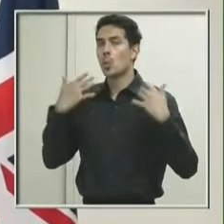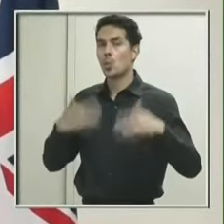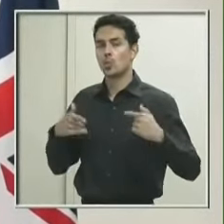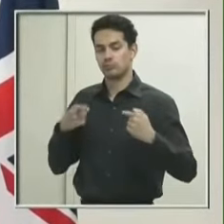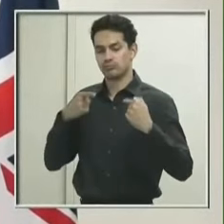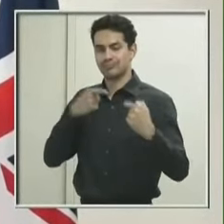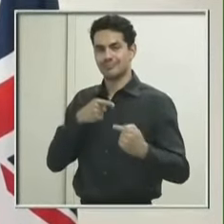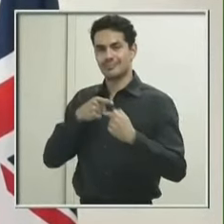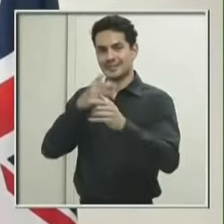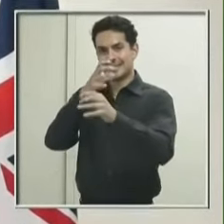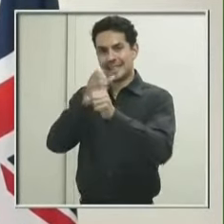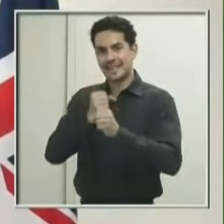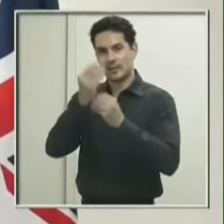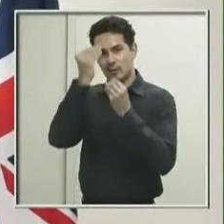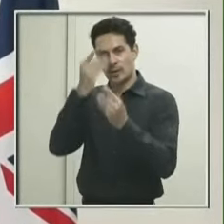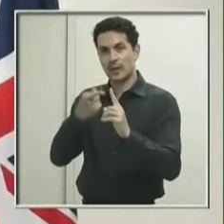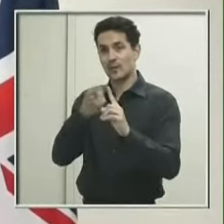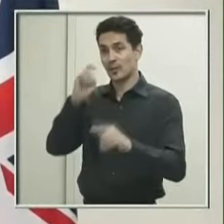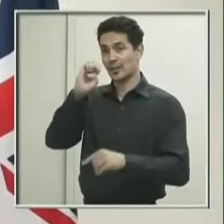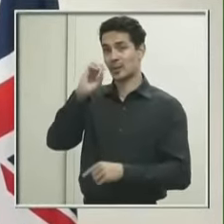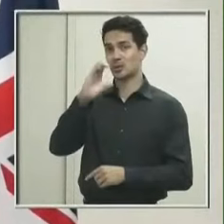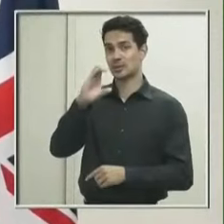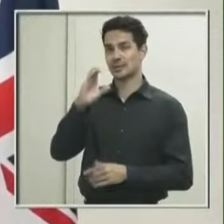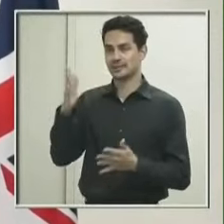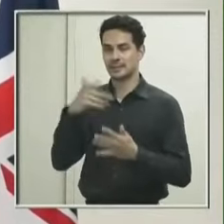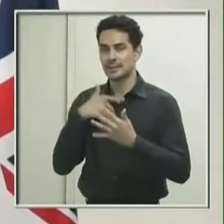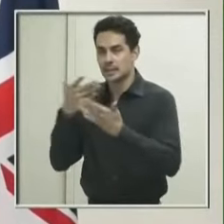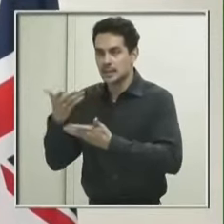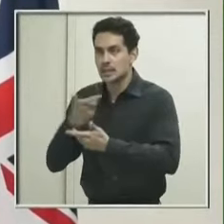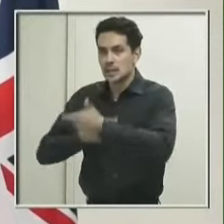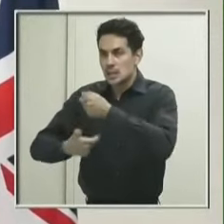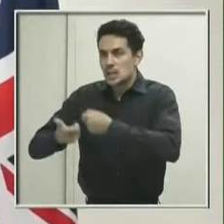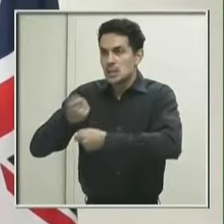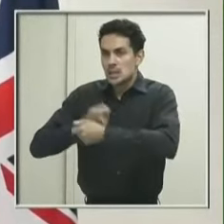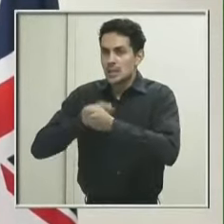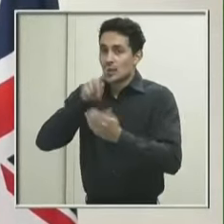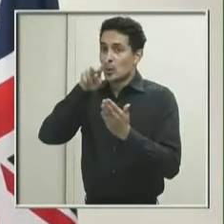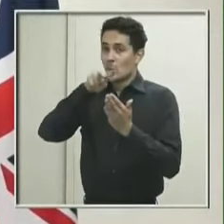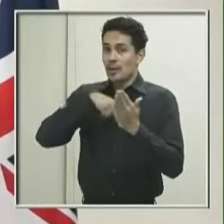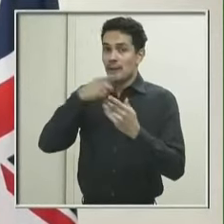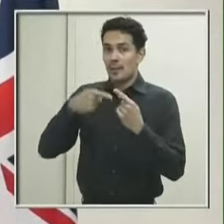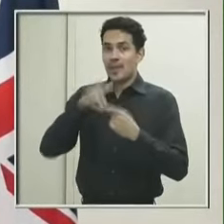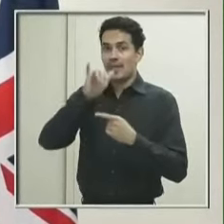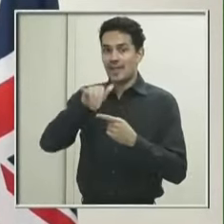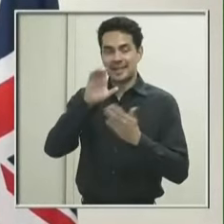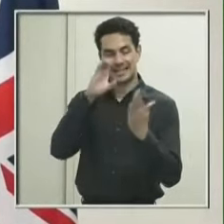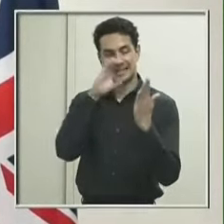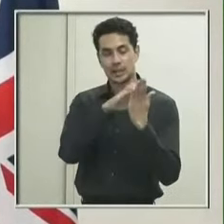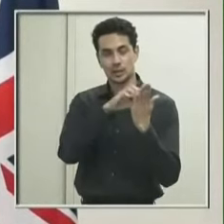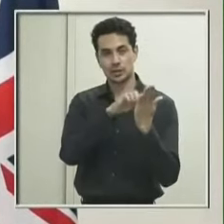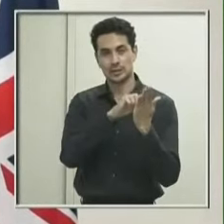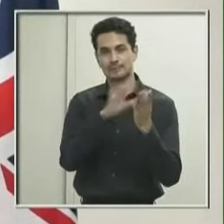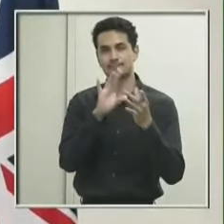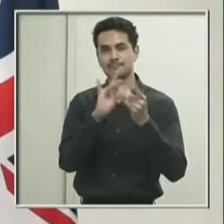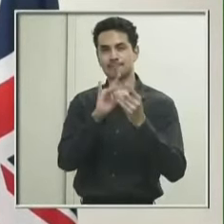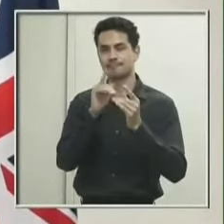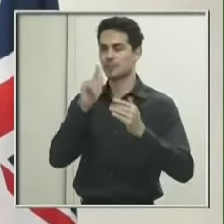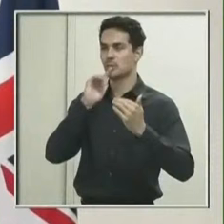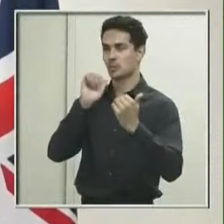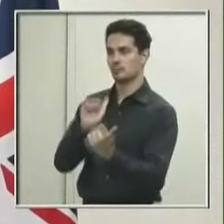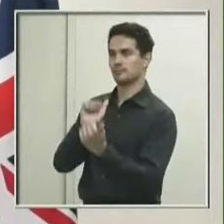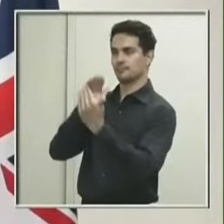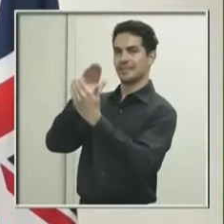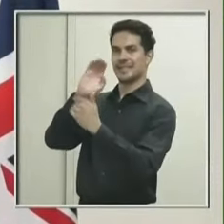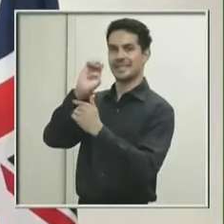with gaining information from the EOC. You'll read about that in the section that that addresses the